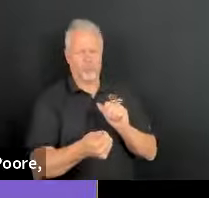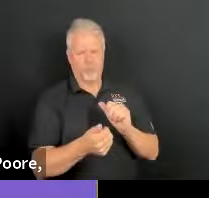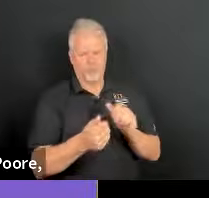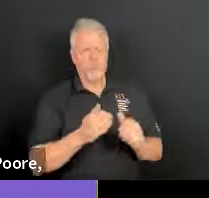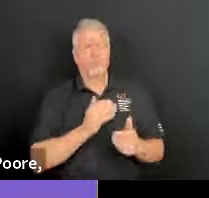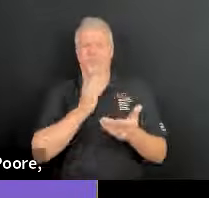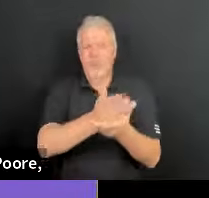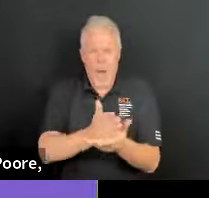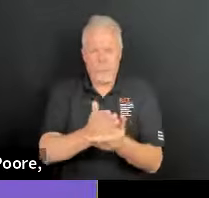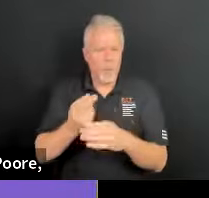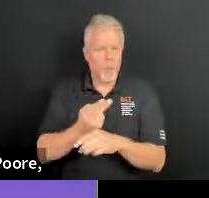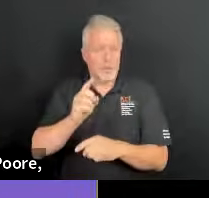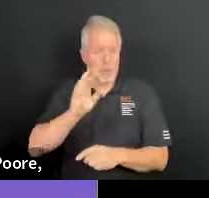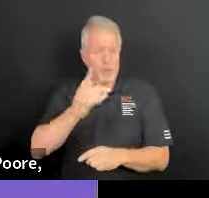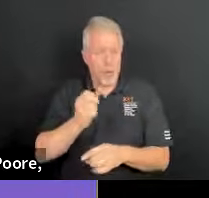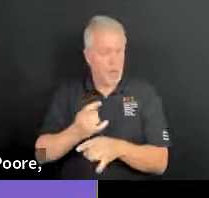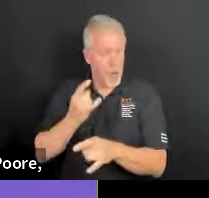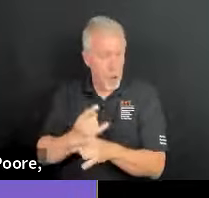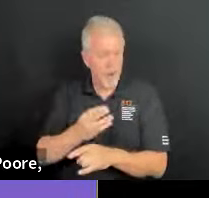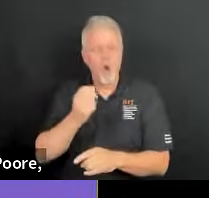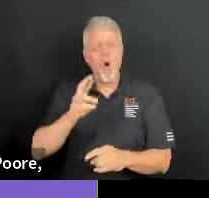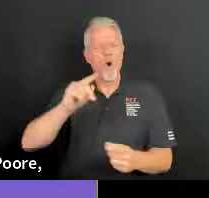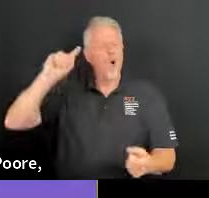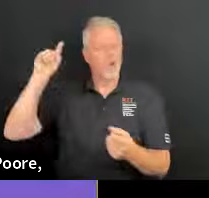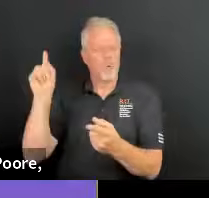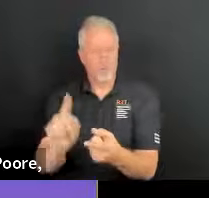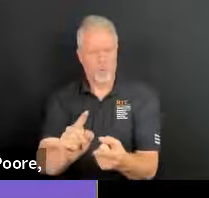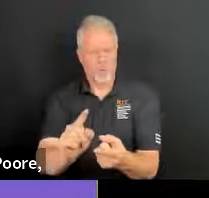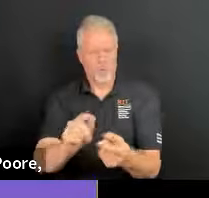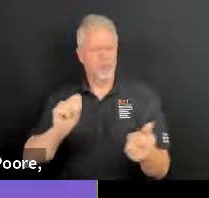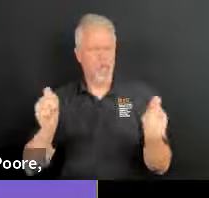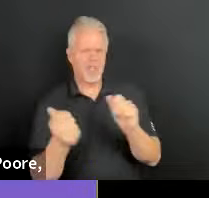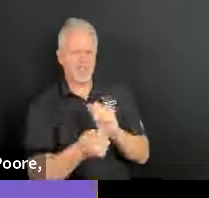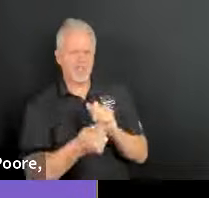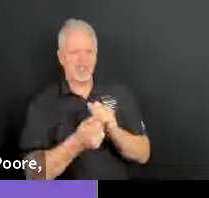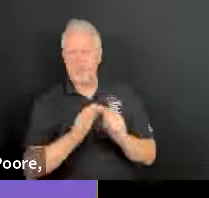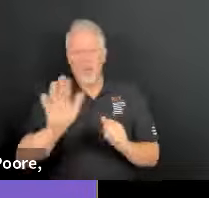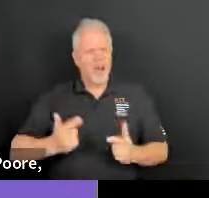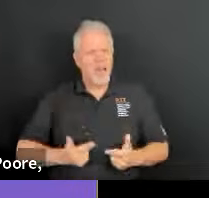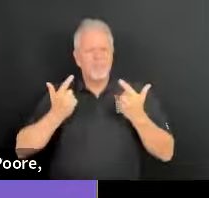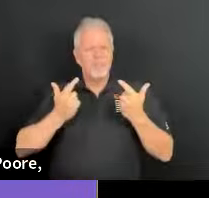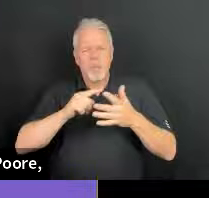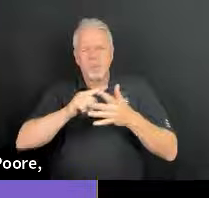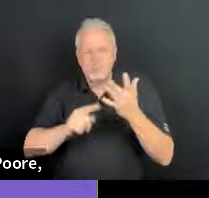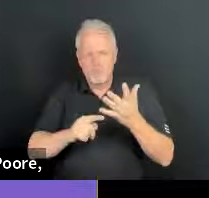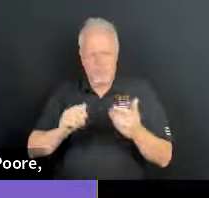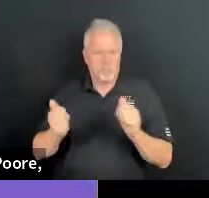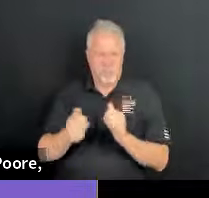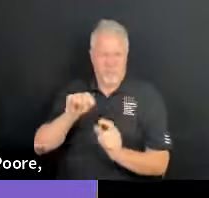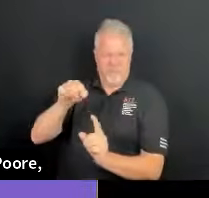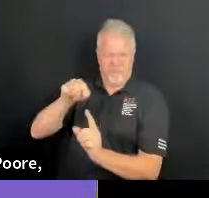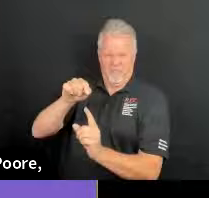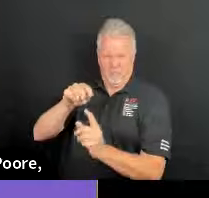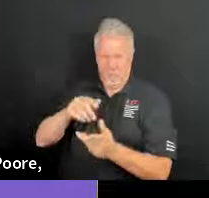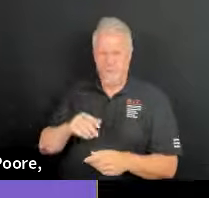help and we need to make adjustments. We need to find a way for them to adjust their lives